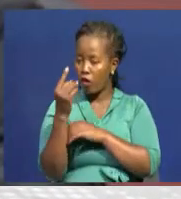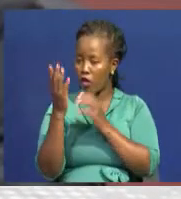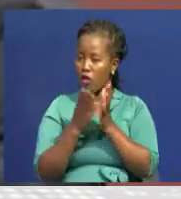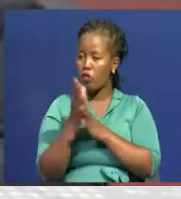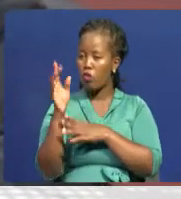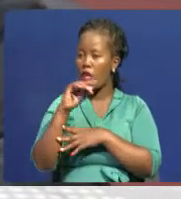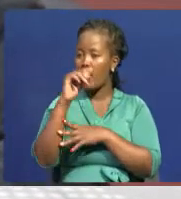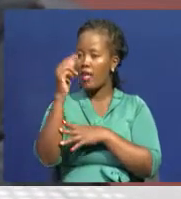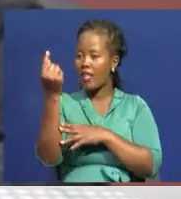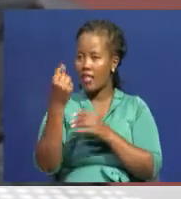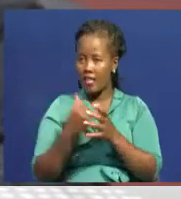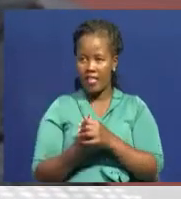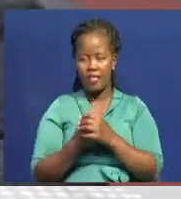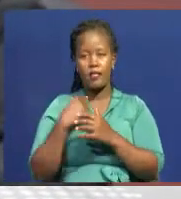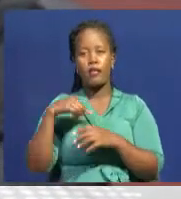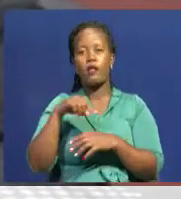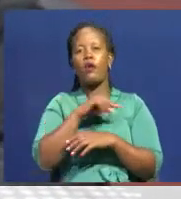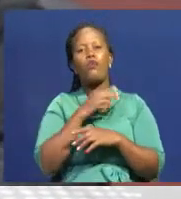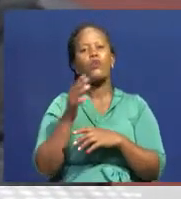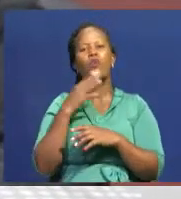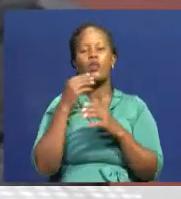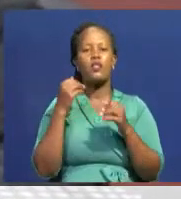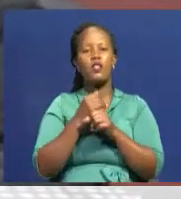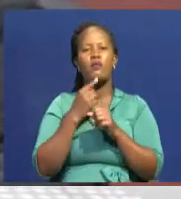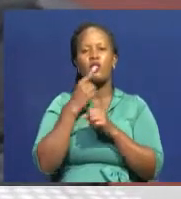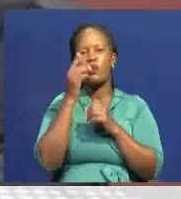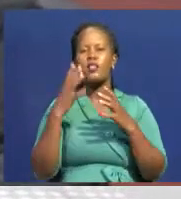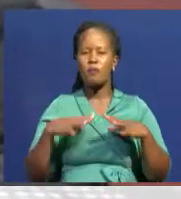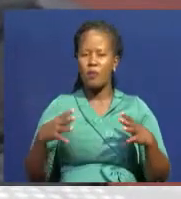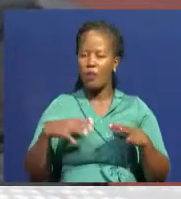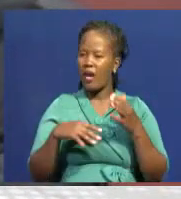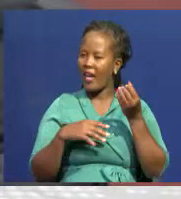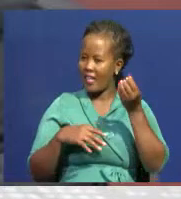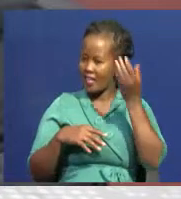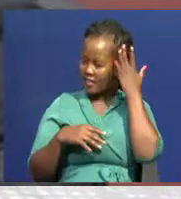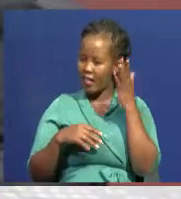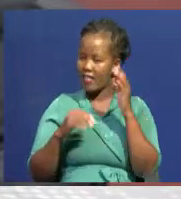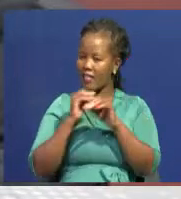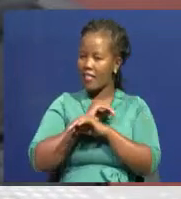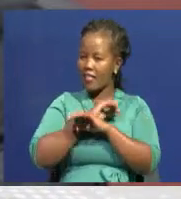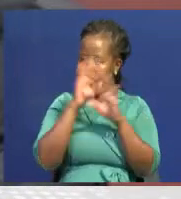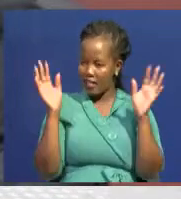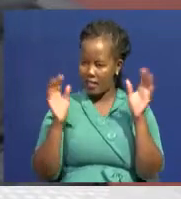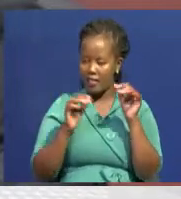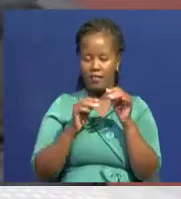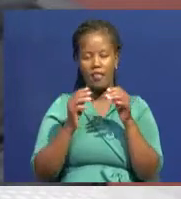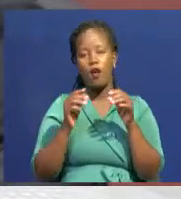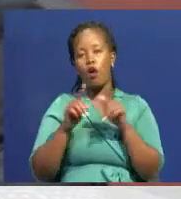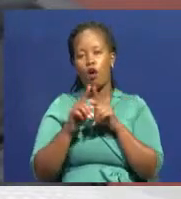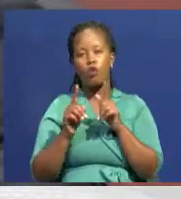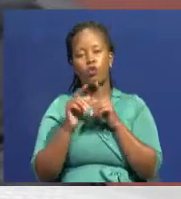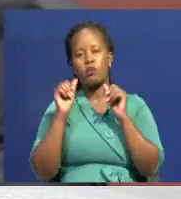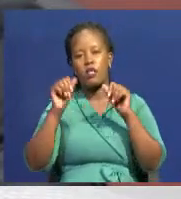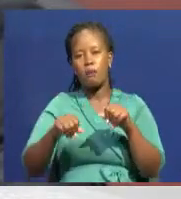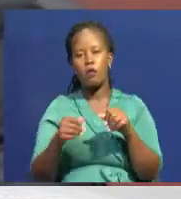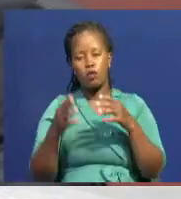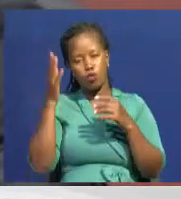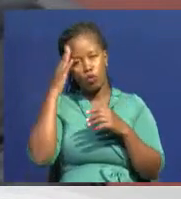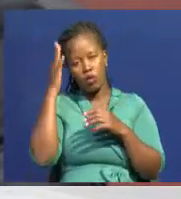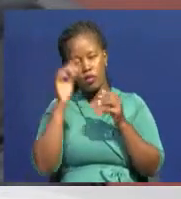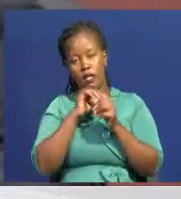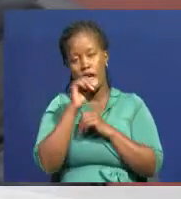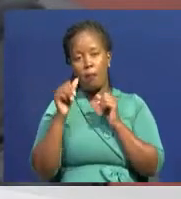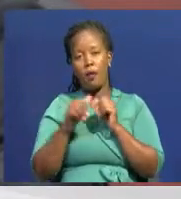We want to open up people so that they understand this financing sphere, where you can get cheaper